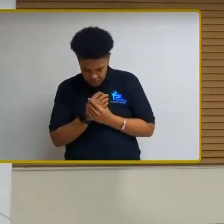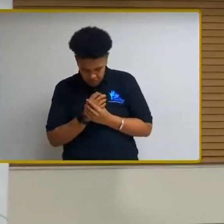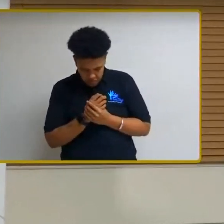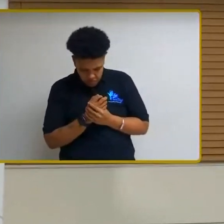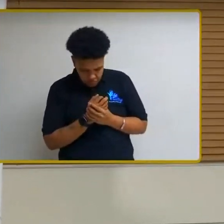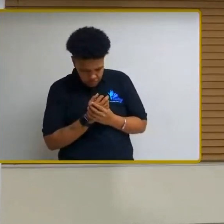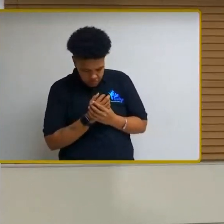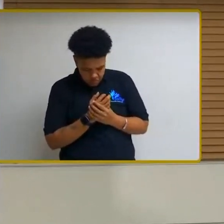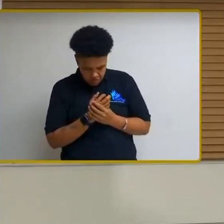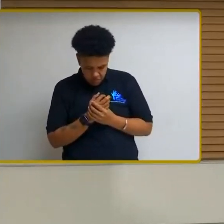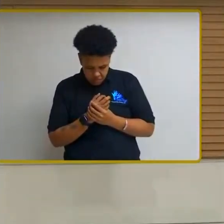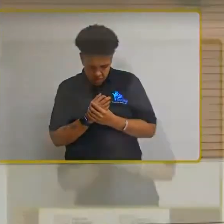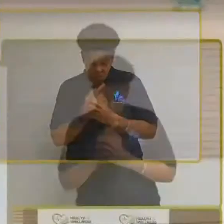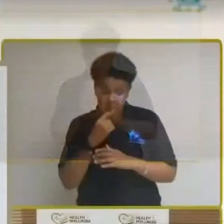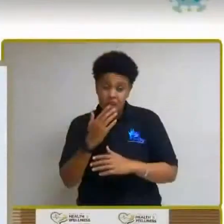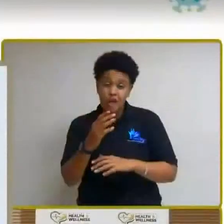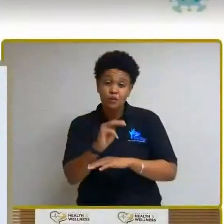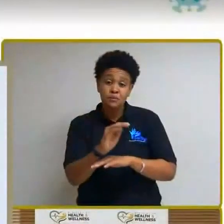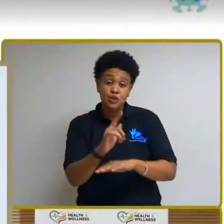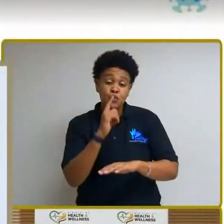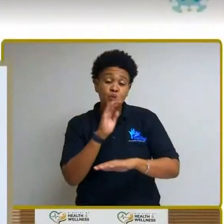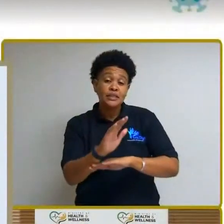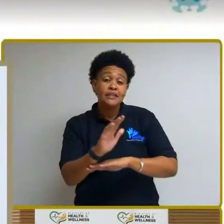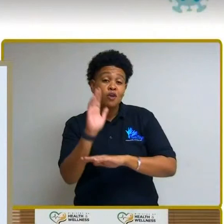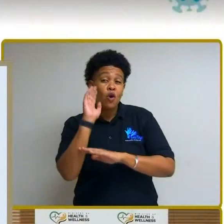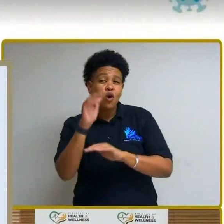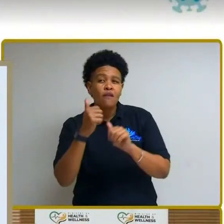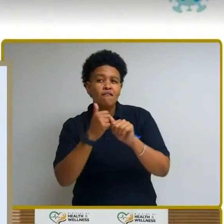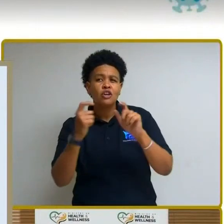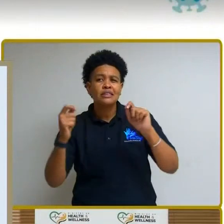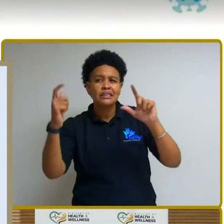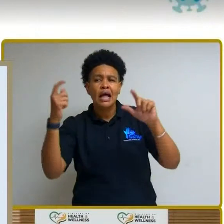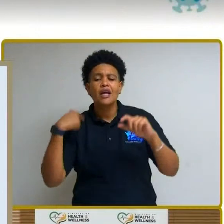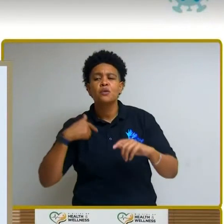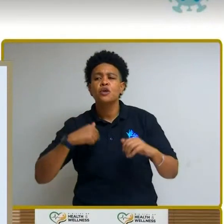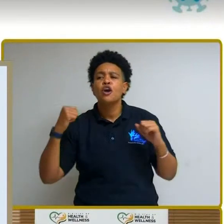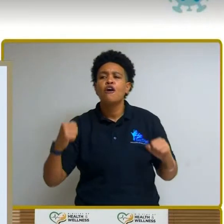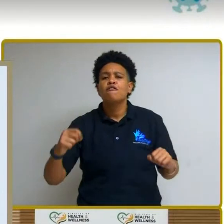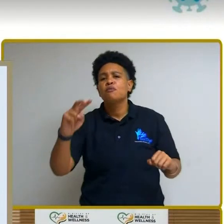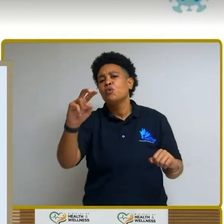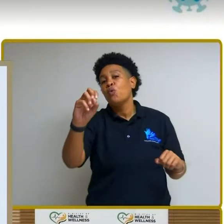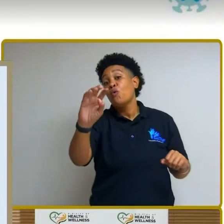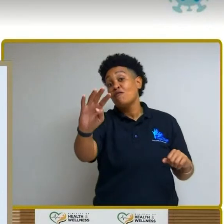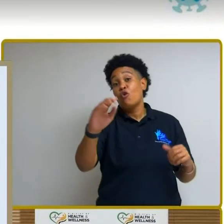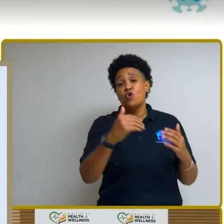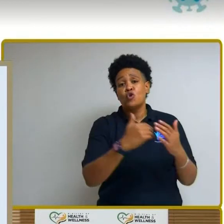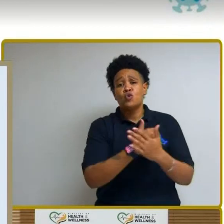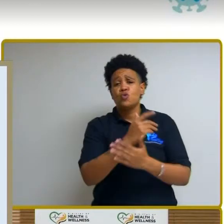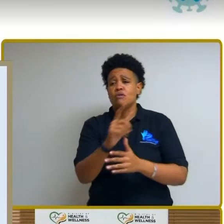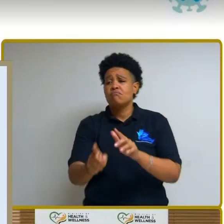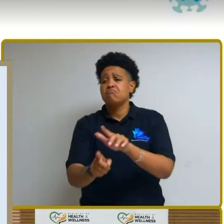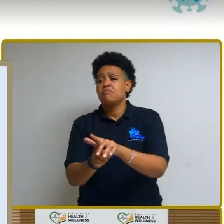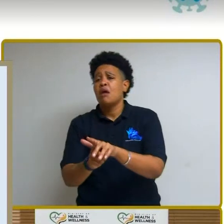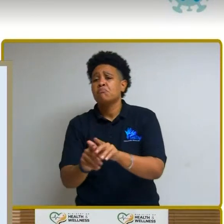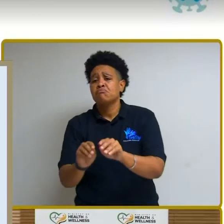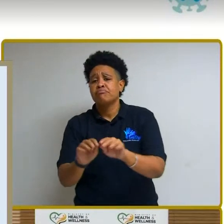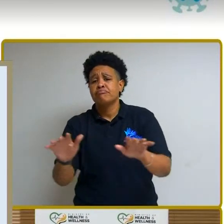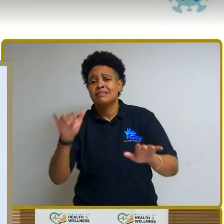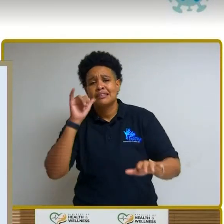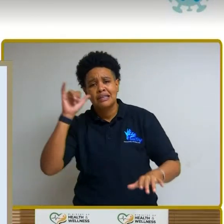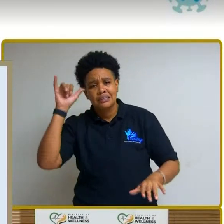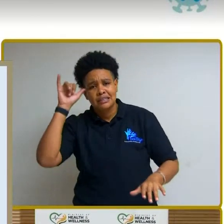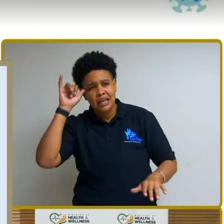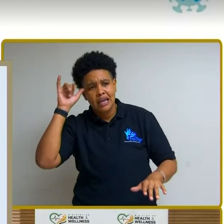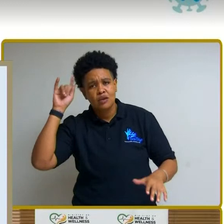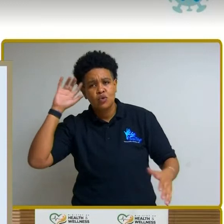slide. Okay, so we confirmed 204 new cases yesterday,